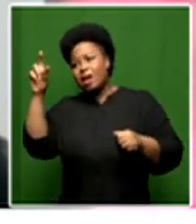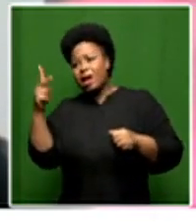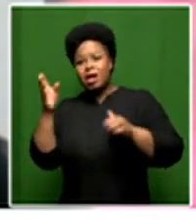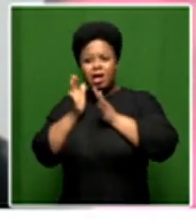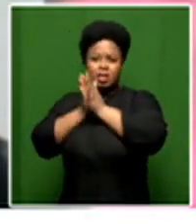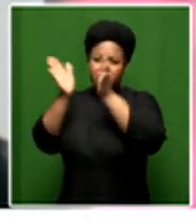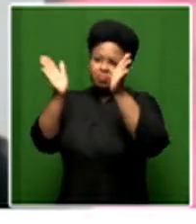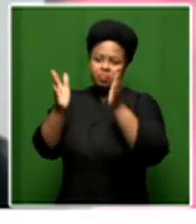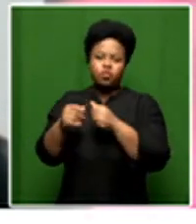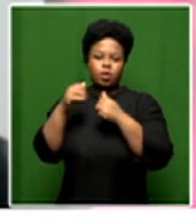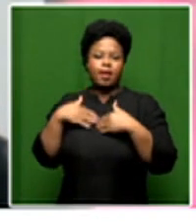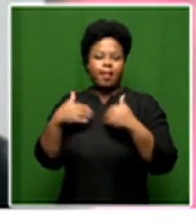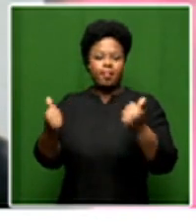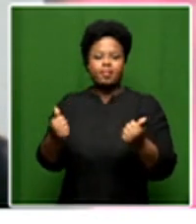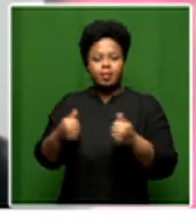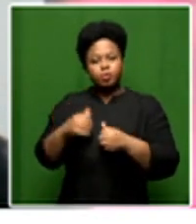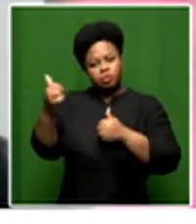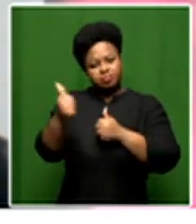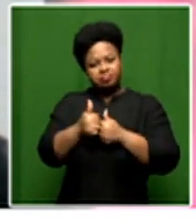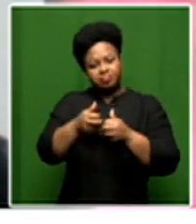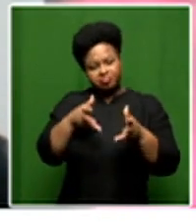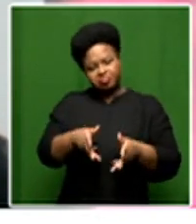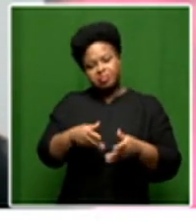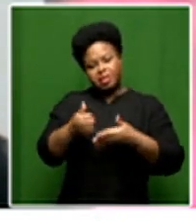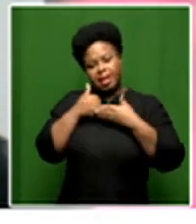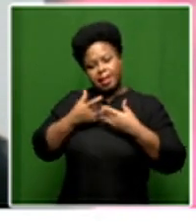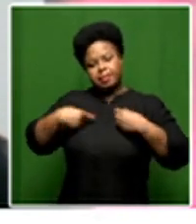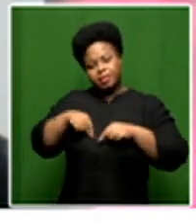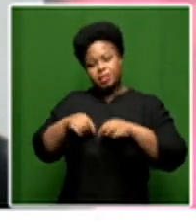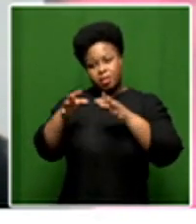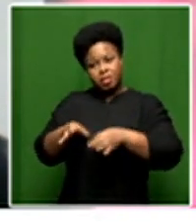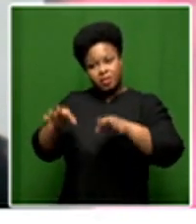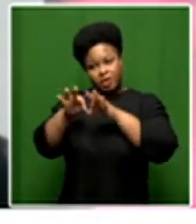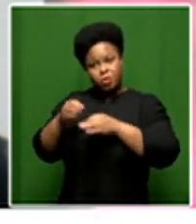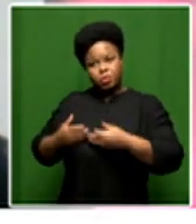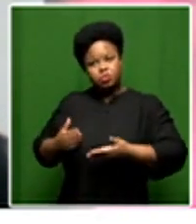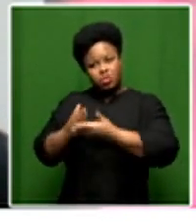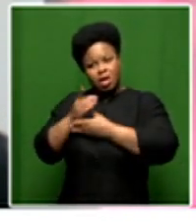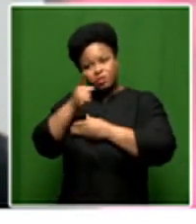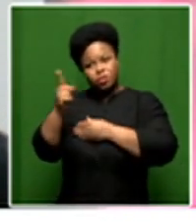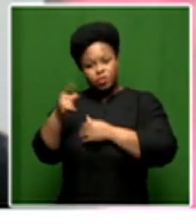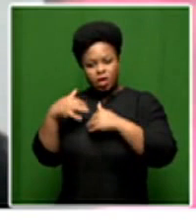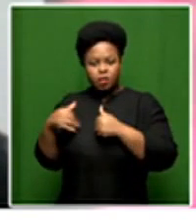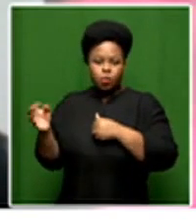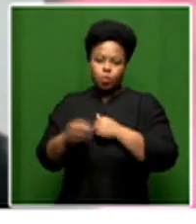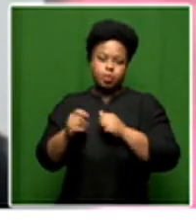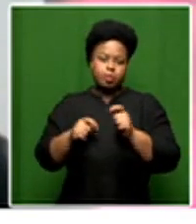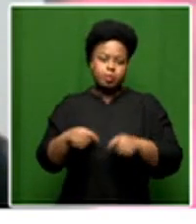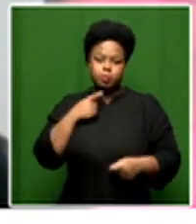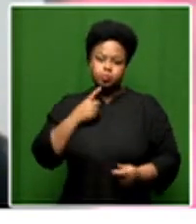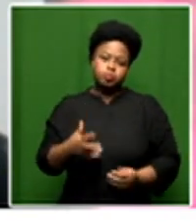who regard health as an integral part of humanity, and they value health as a right to everyone else. So that's what really we're